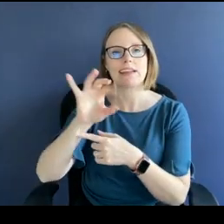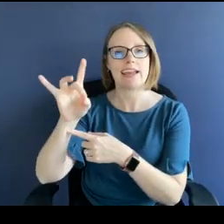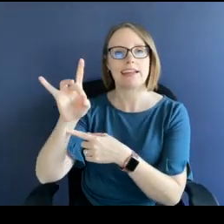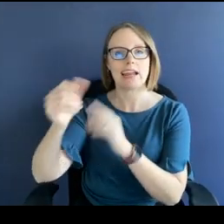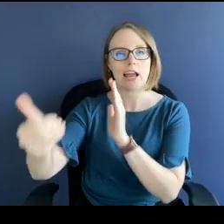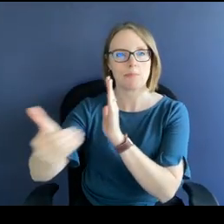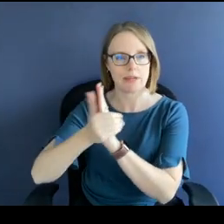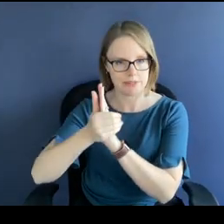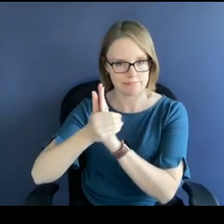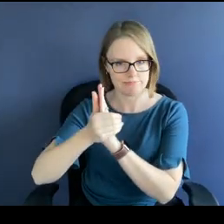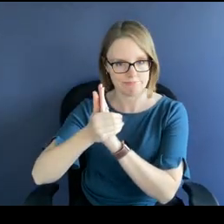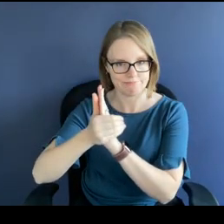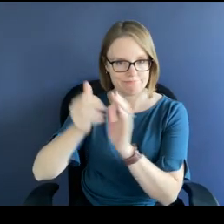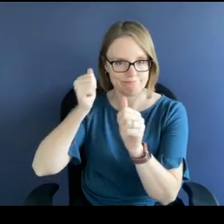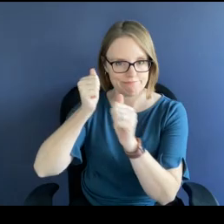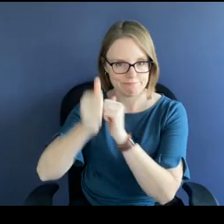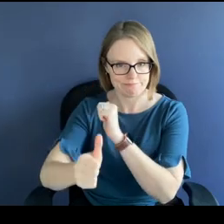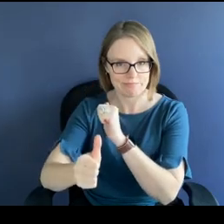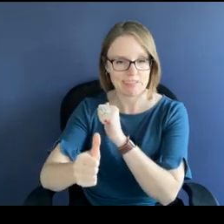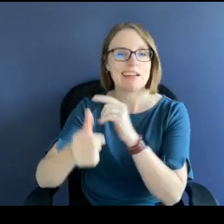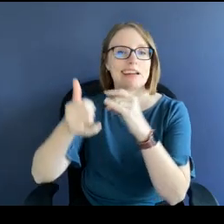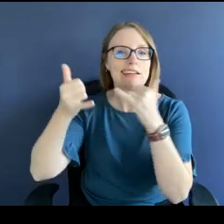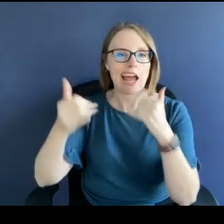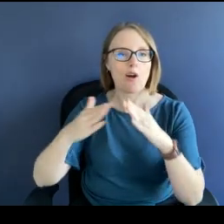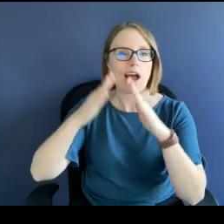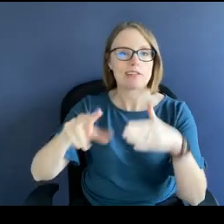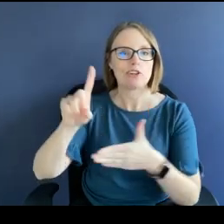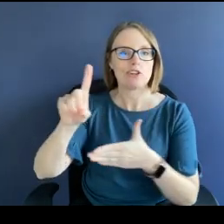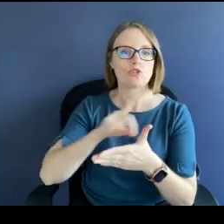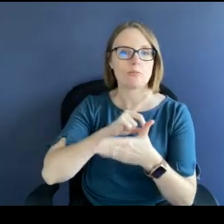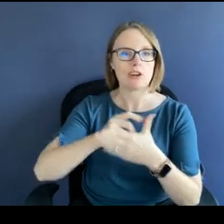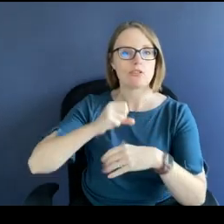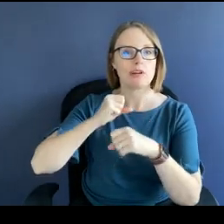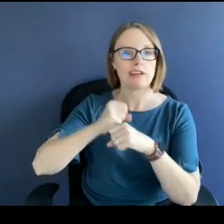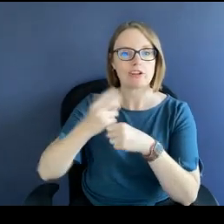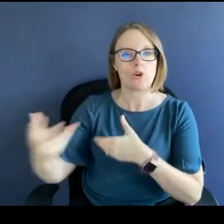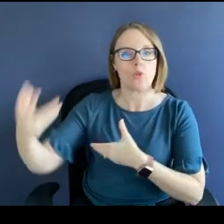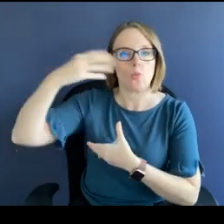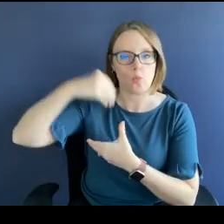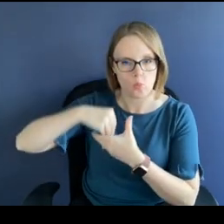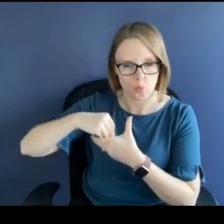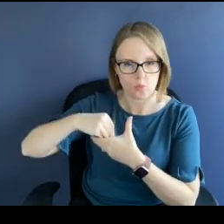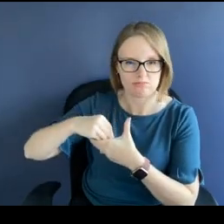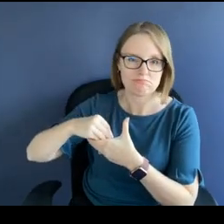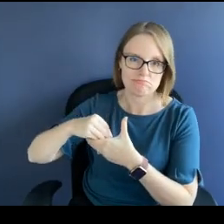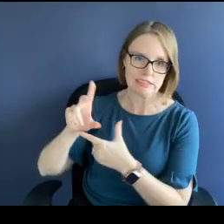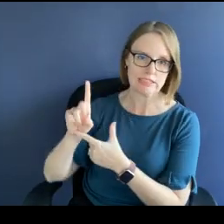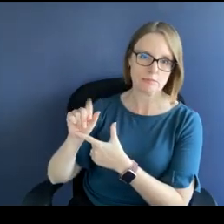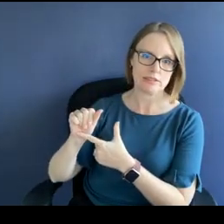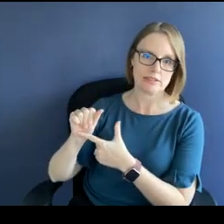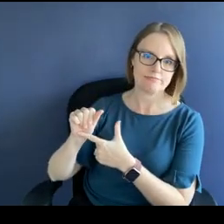which extended housing discrimination protections to include disability.